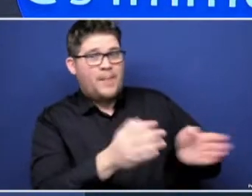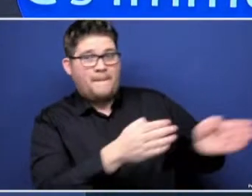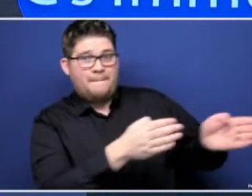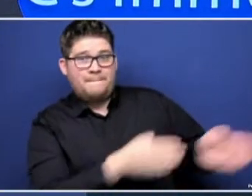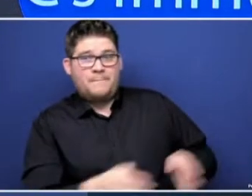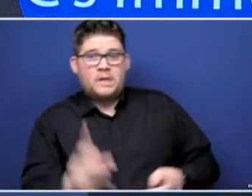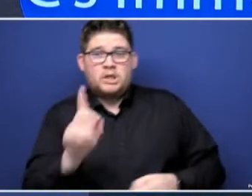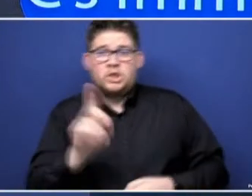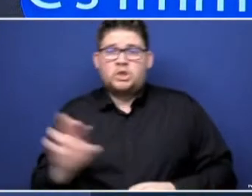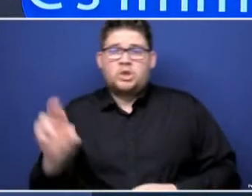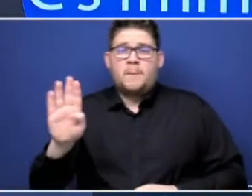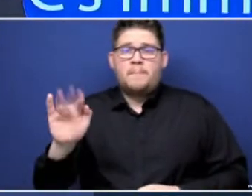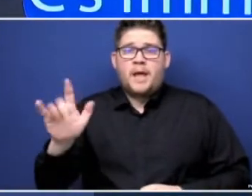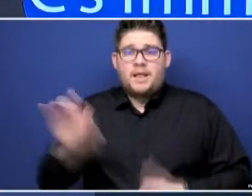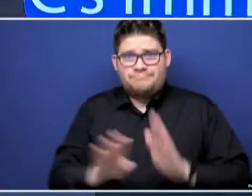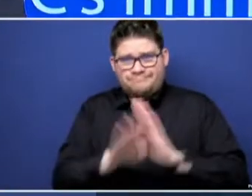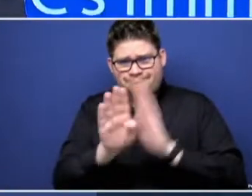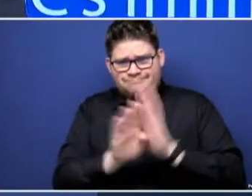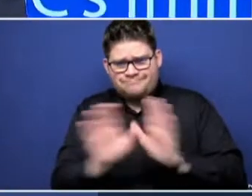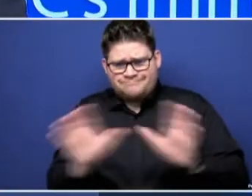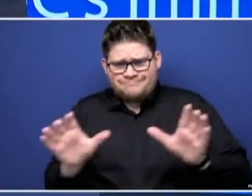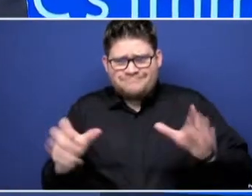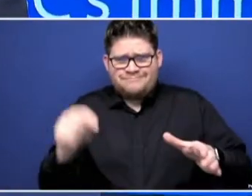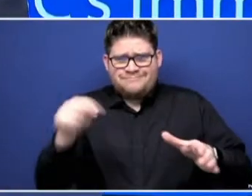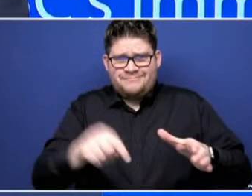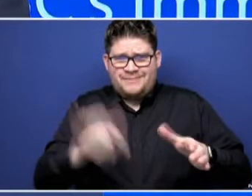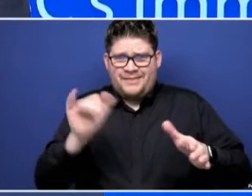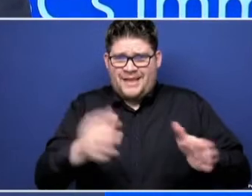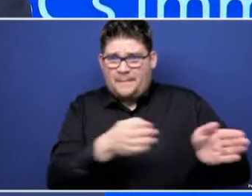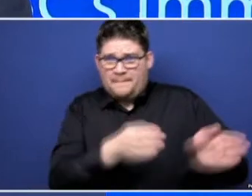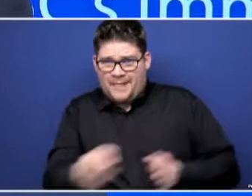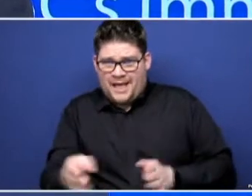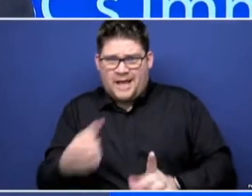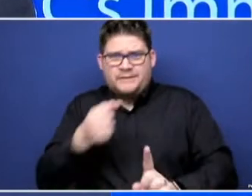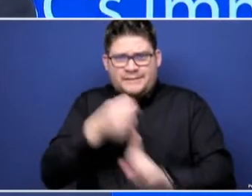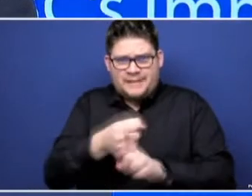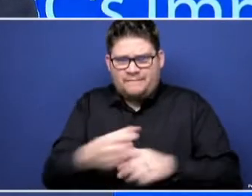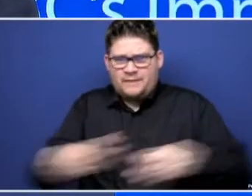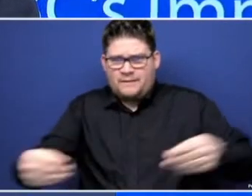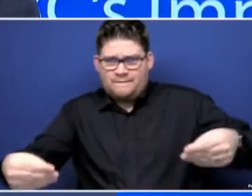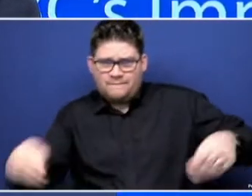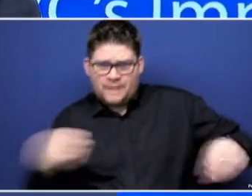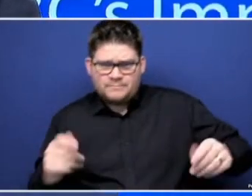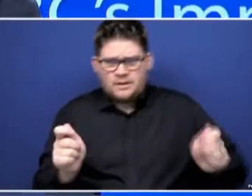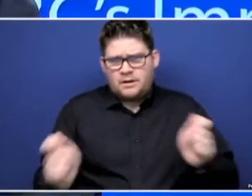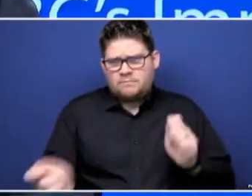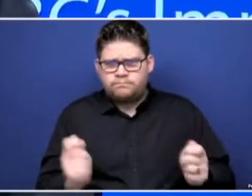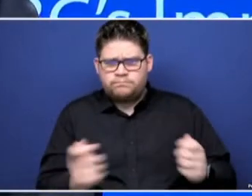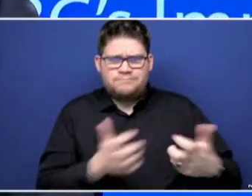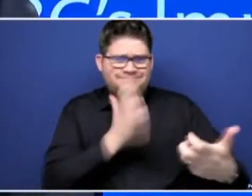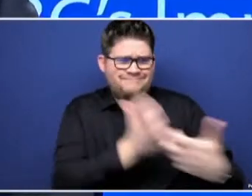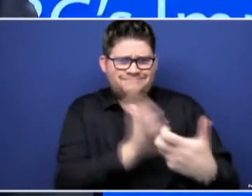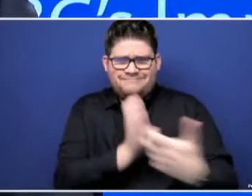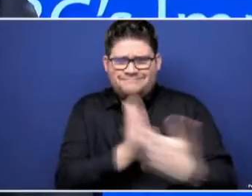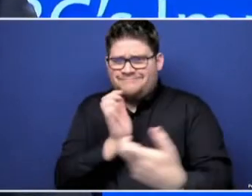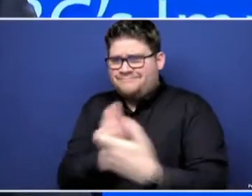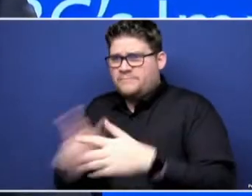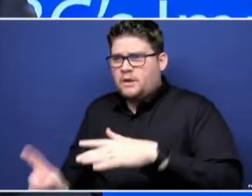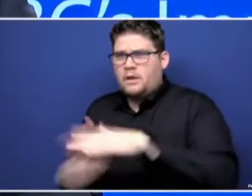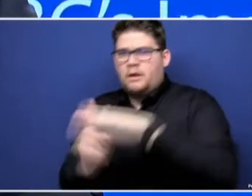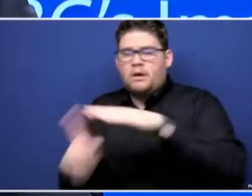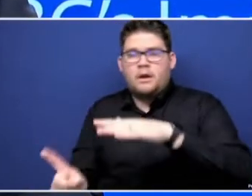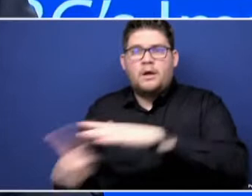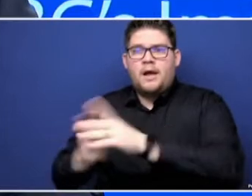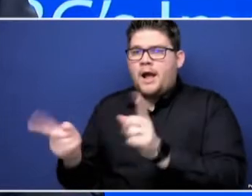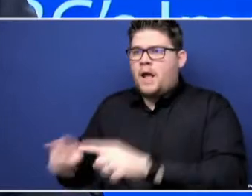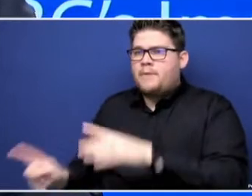Hi there. I'm wondering if you can talk about what the recourse is for people who are clinically vulnerable who are not included on the list.